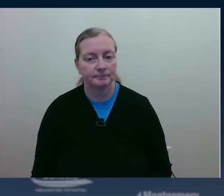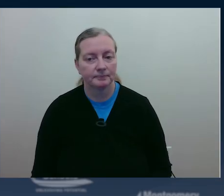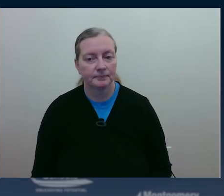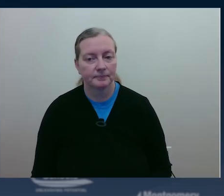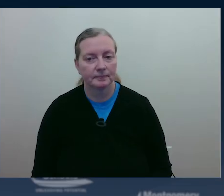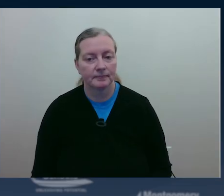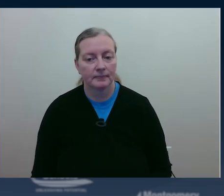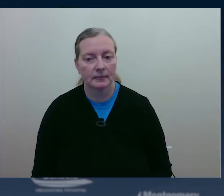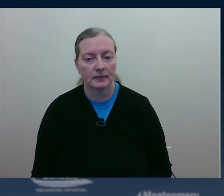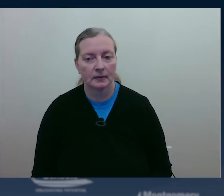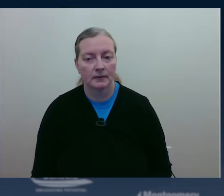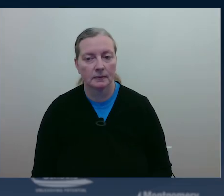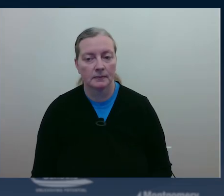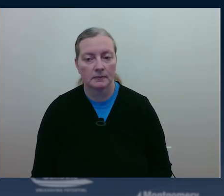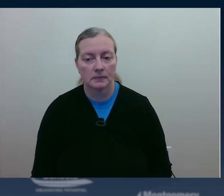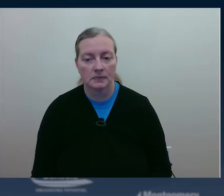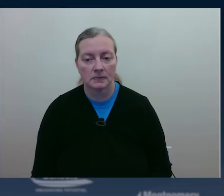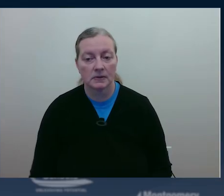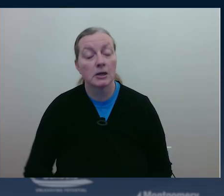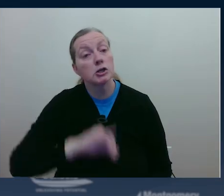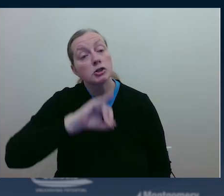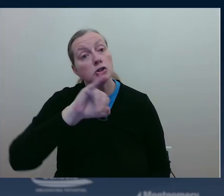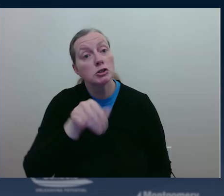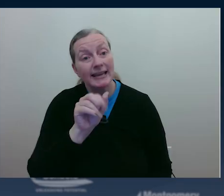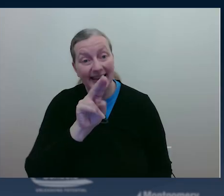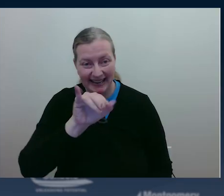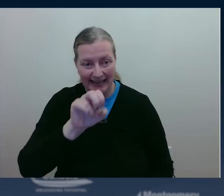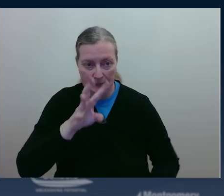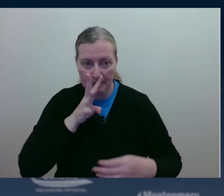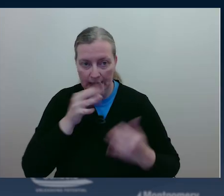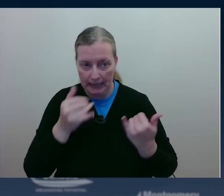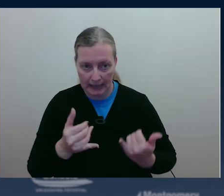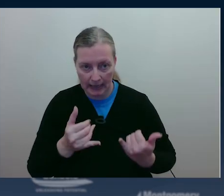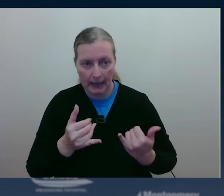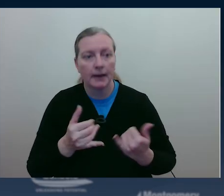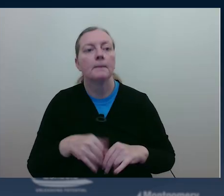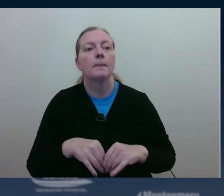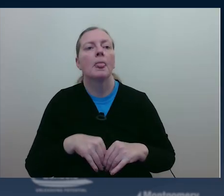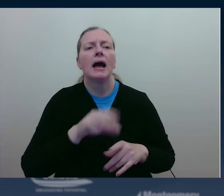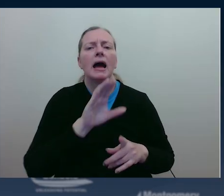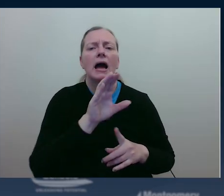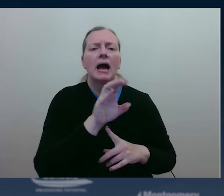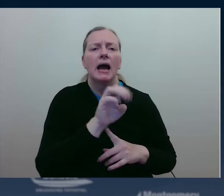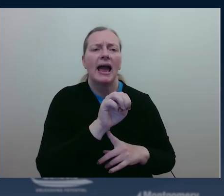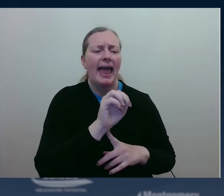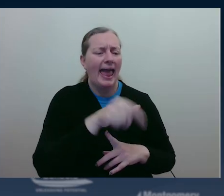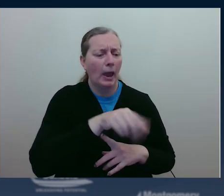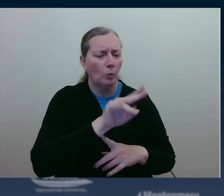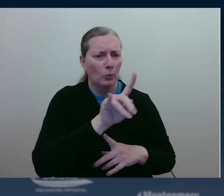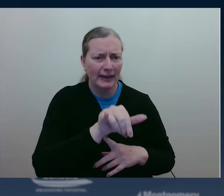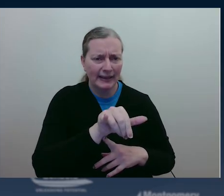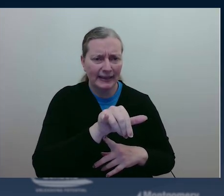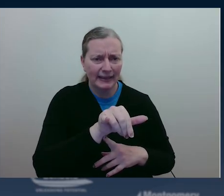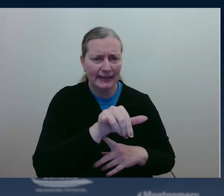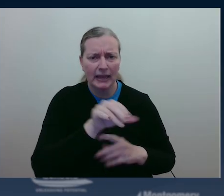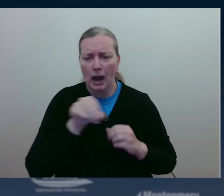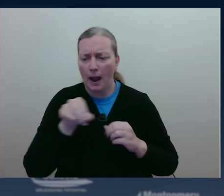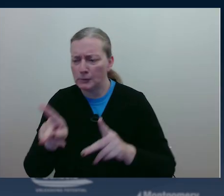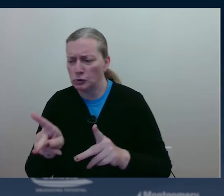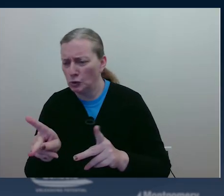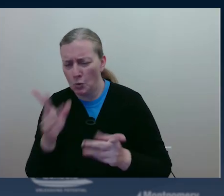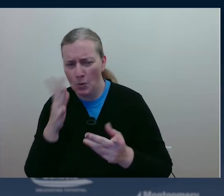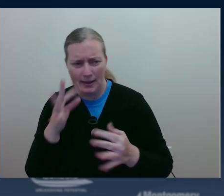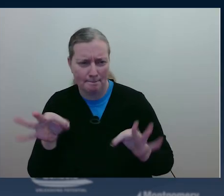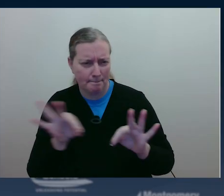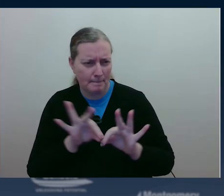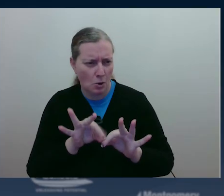So equity and opportunity matters. So what do we mean when we say equitable access? Well, our goal is we want to stop